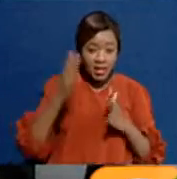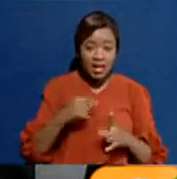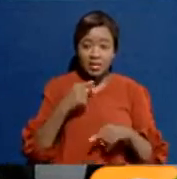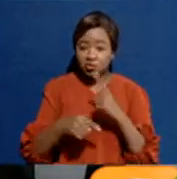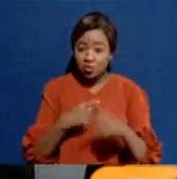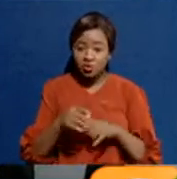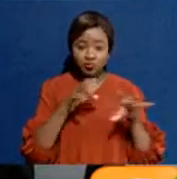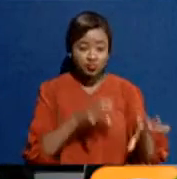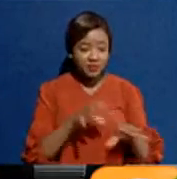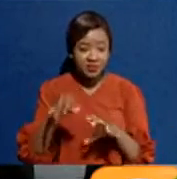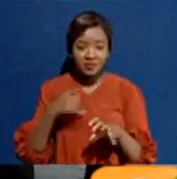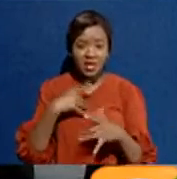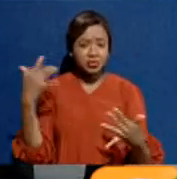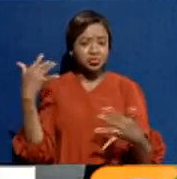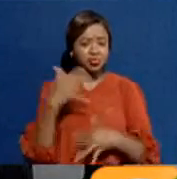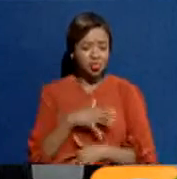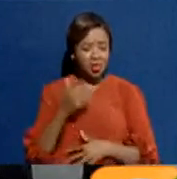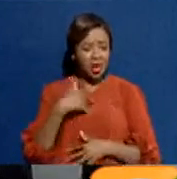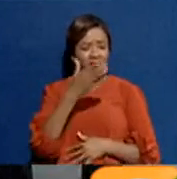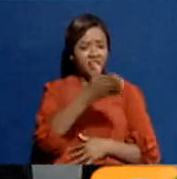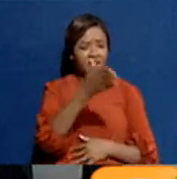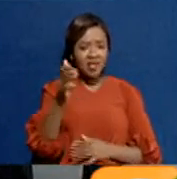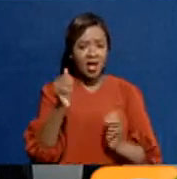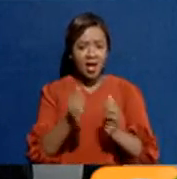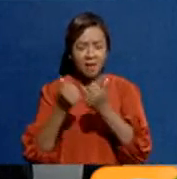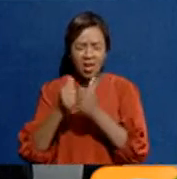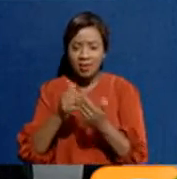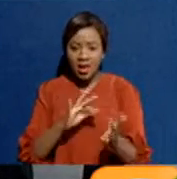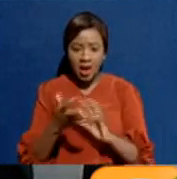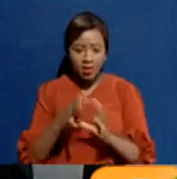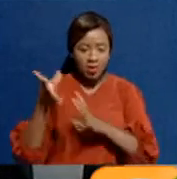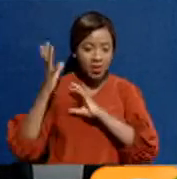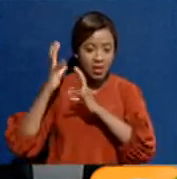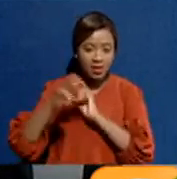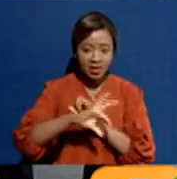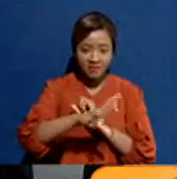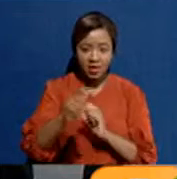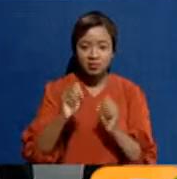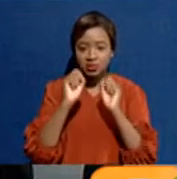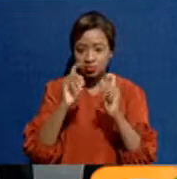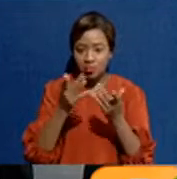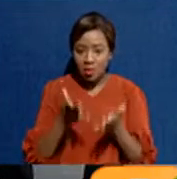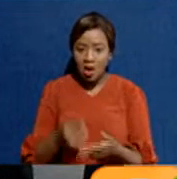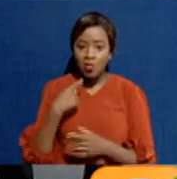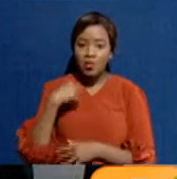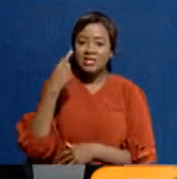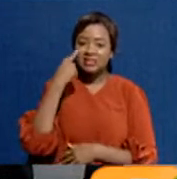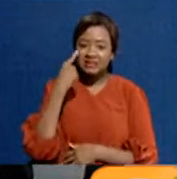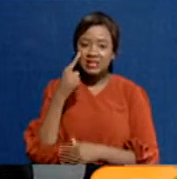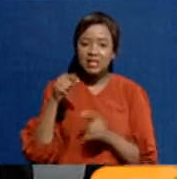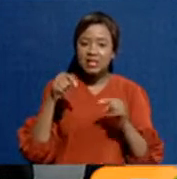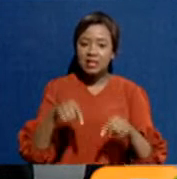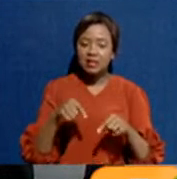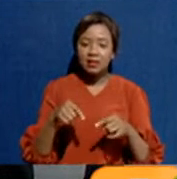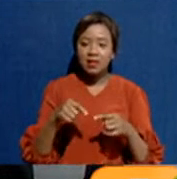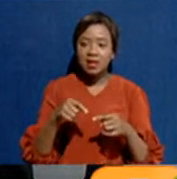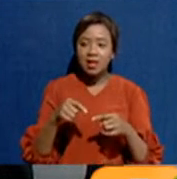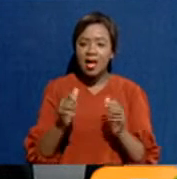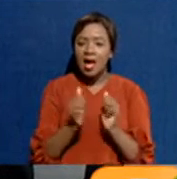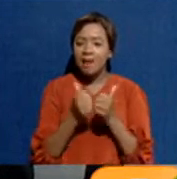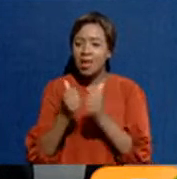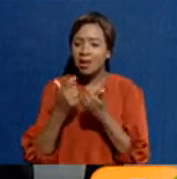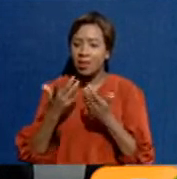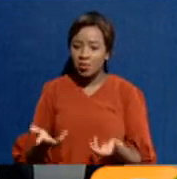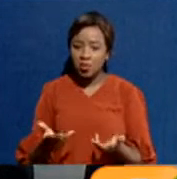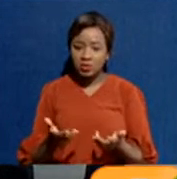From the shock of what was going on in the Shakahola area of Kilifi County, let's take a look at what's been happening beyond our borders,